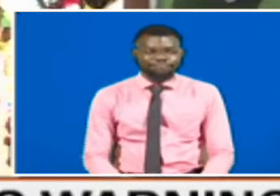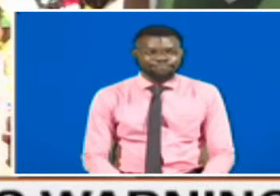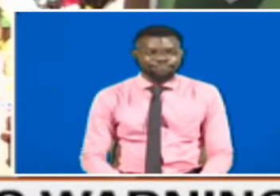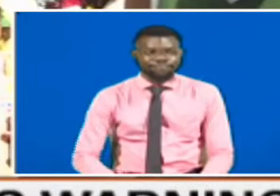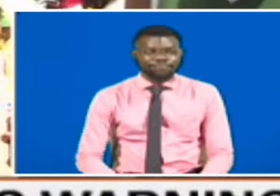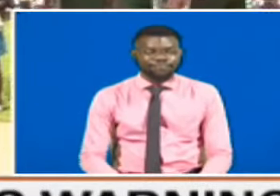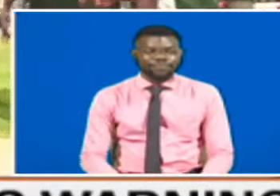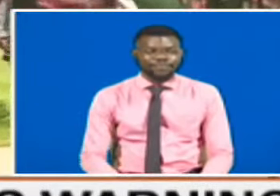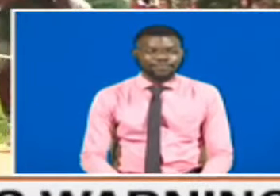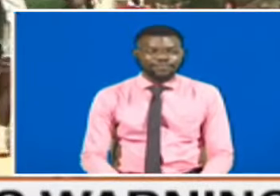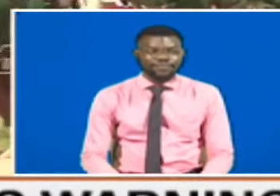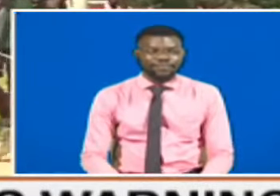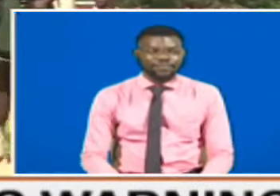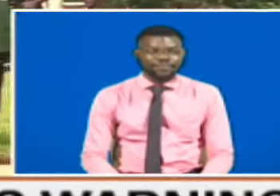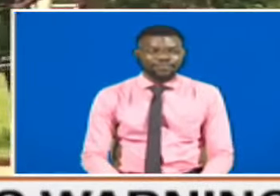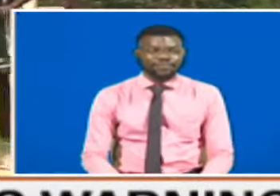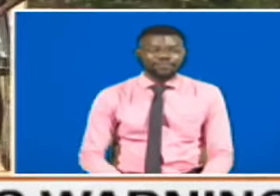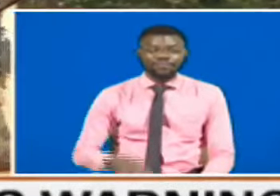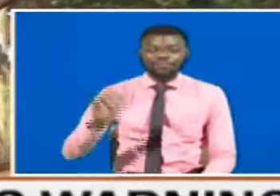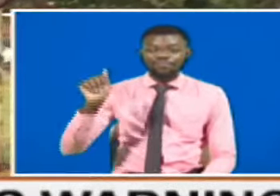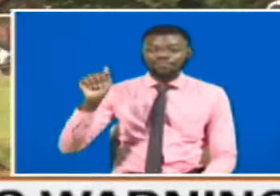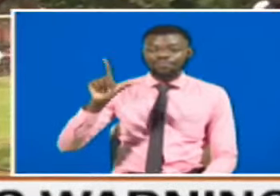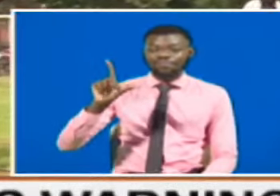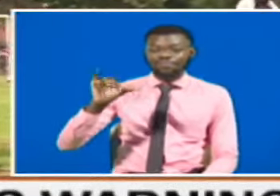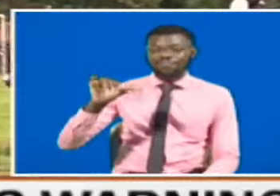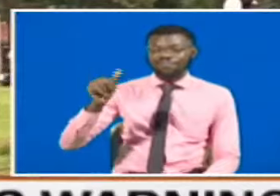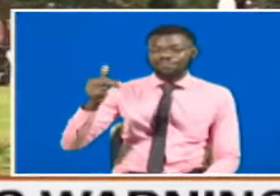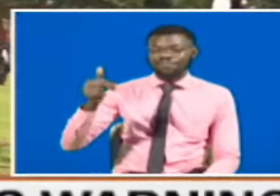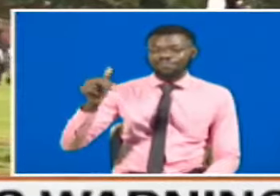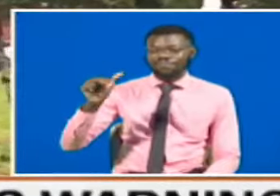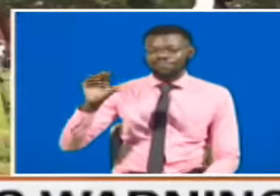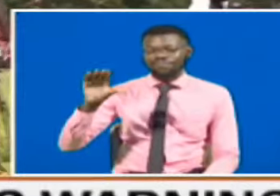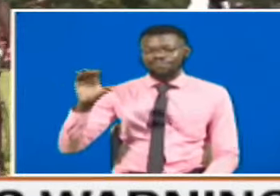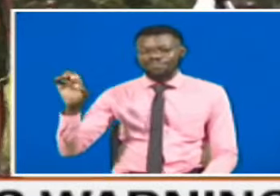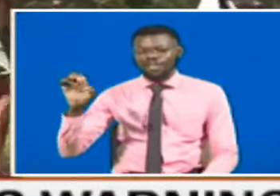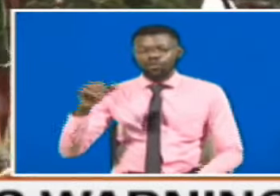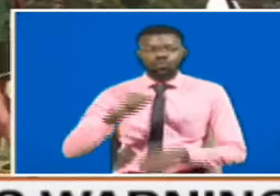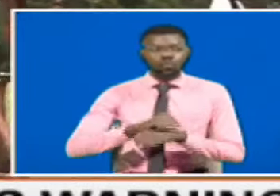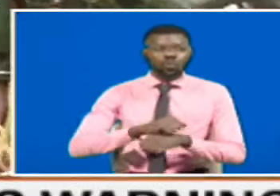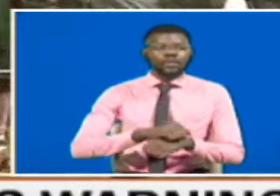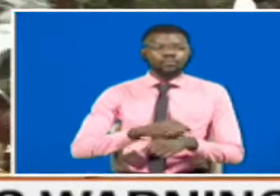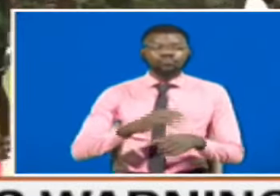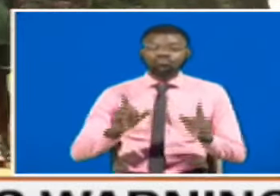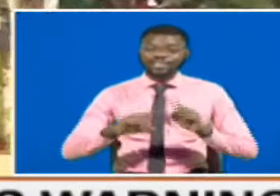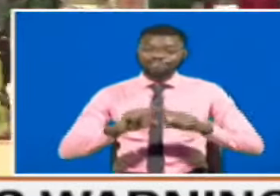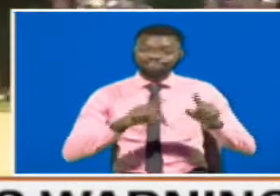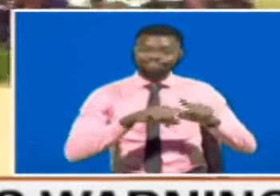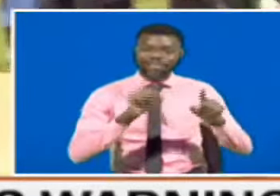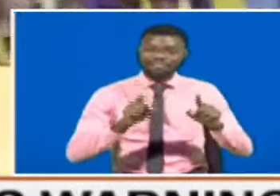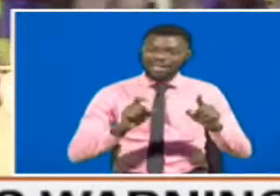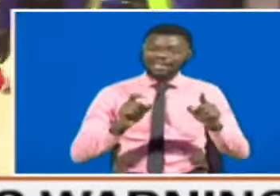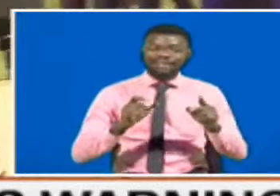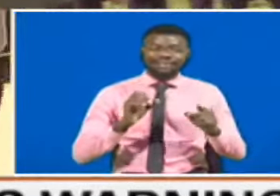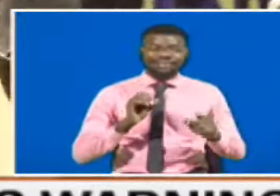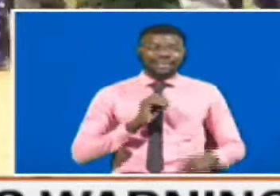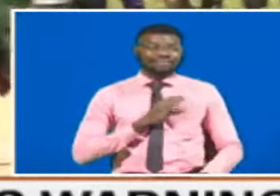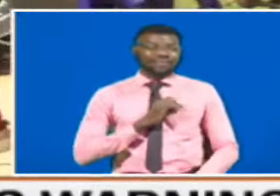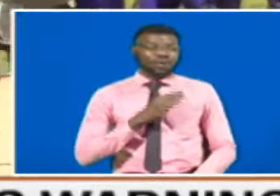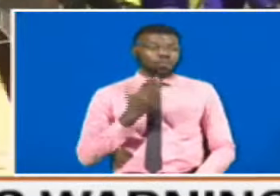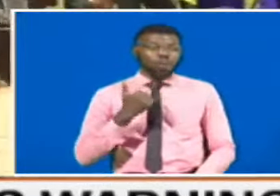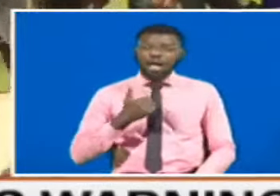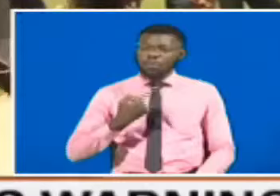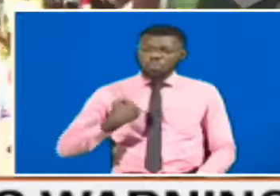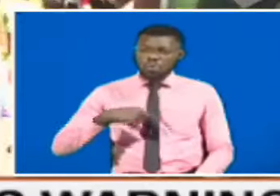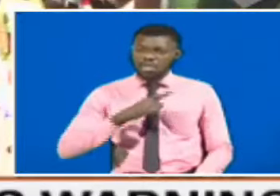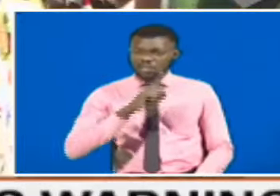Sigalame, Alliance, na hizo zengine, ogopene, jisai tunakuja na ubaya, na kuja kuchukua hiyo